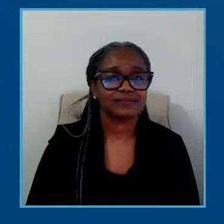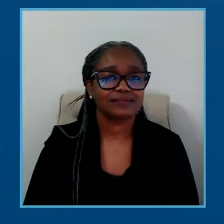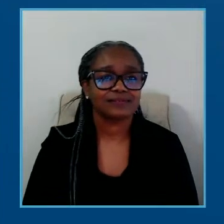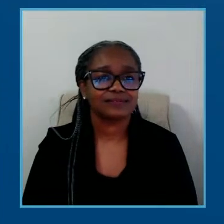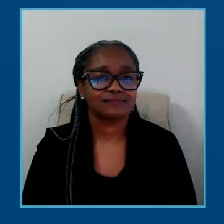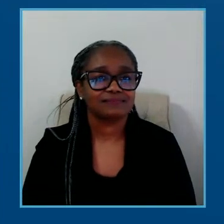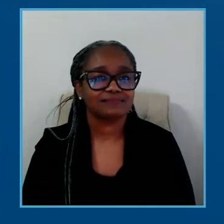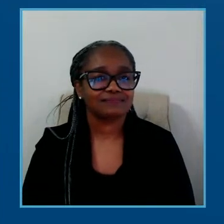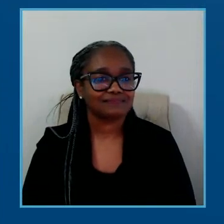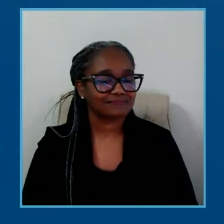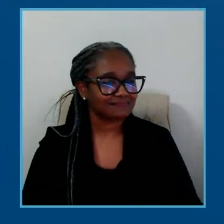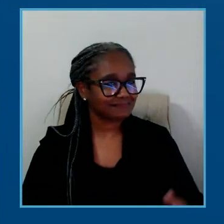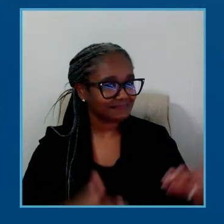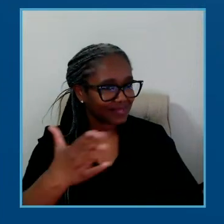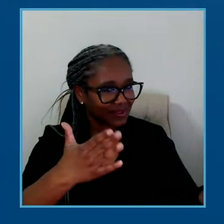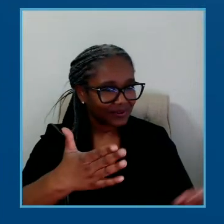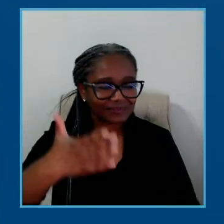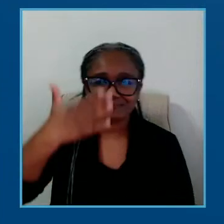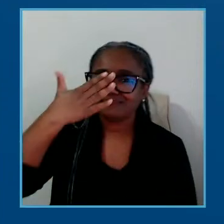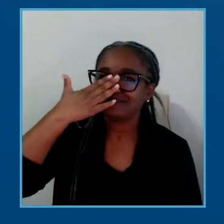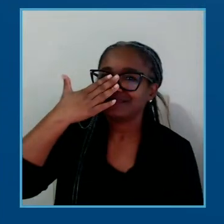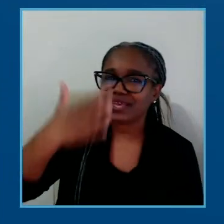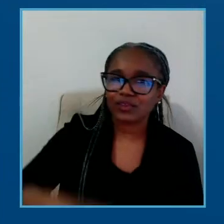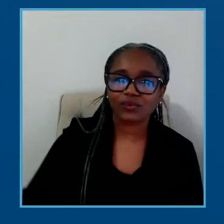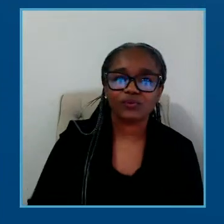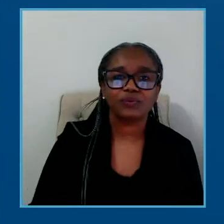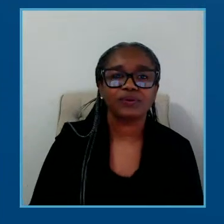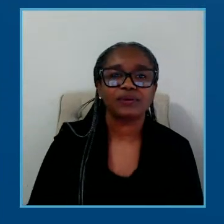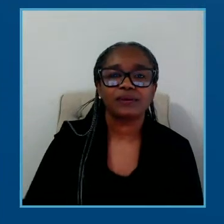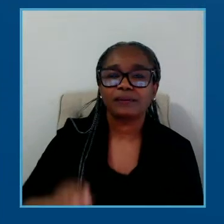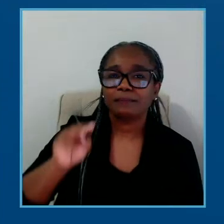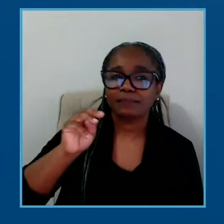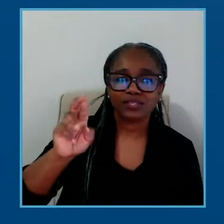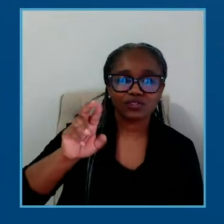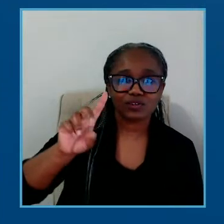Here. Thank you. Mr. Degnan?